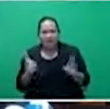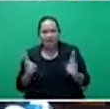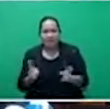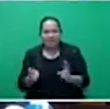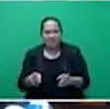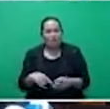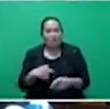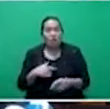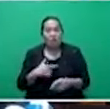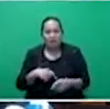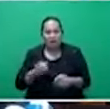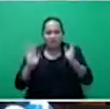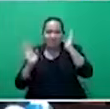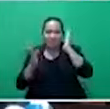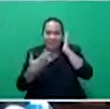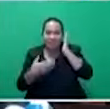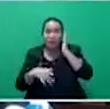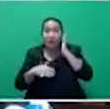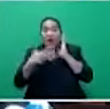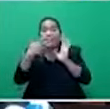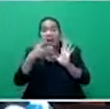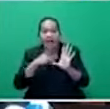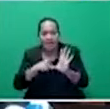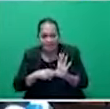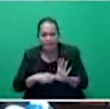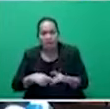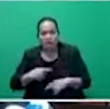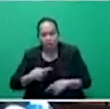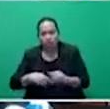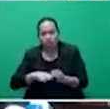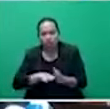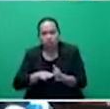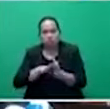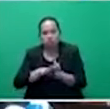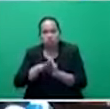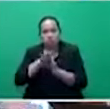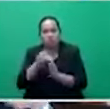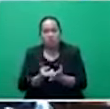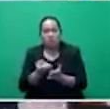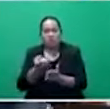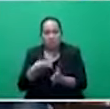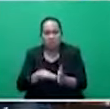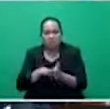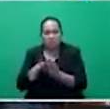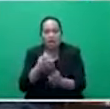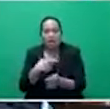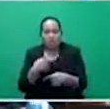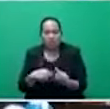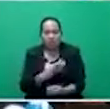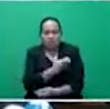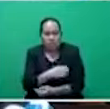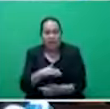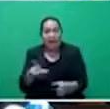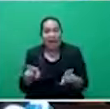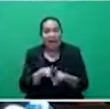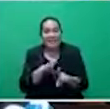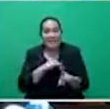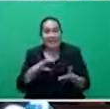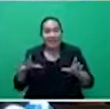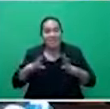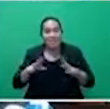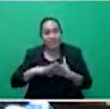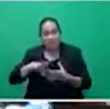direct result of 9 years of consecutive economic growth and various social empowerment initiatives like free education,